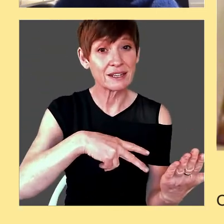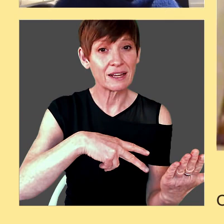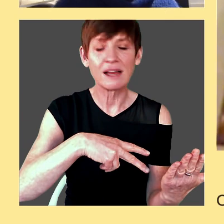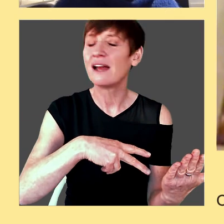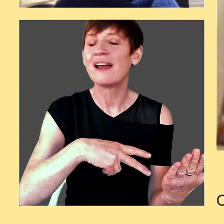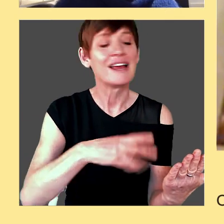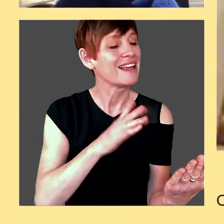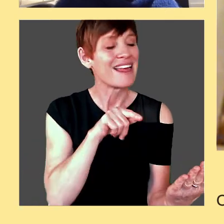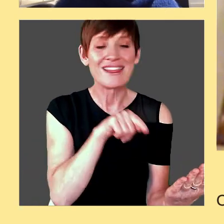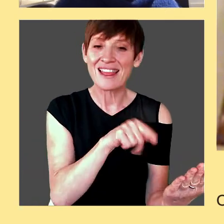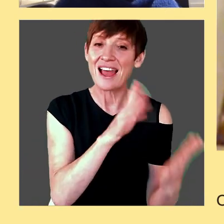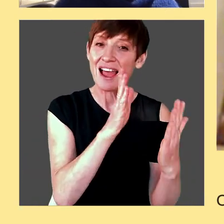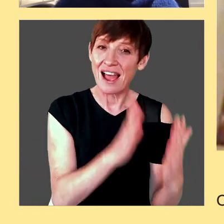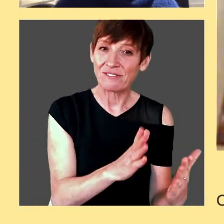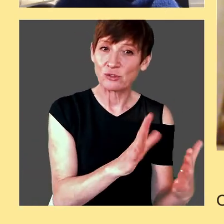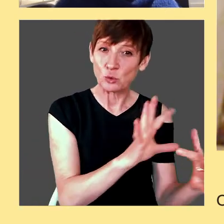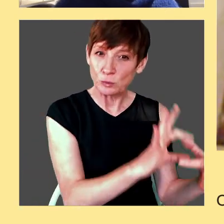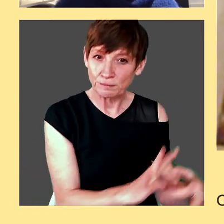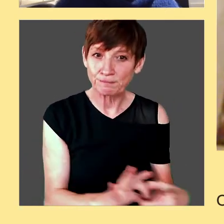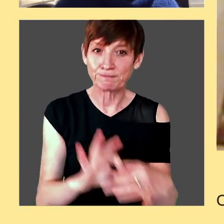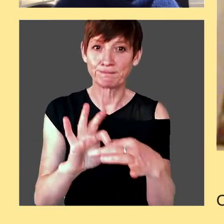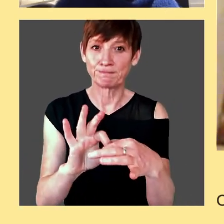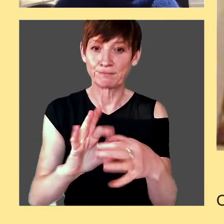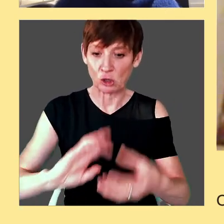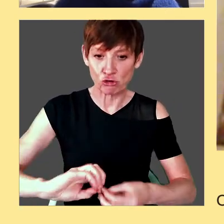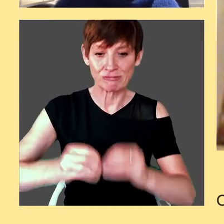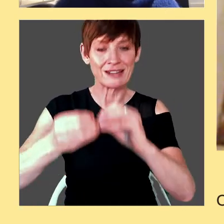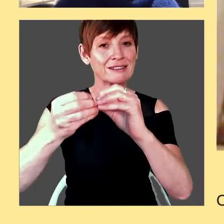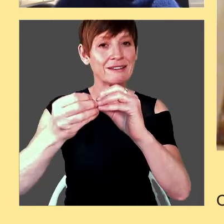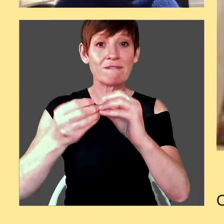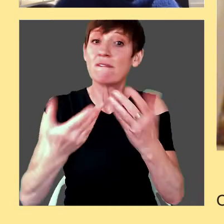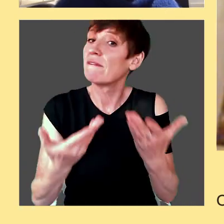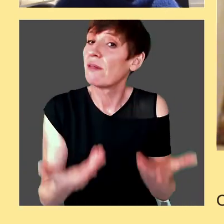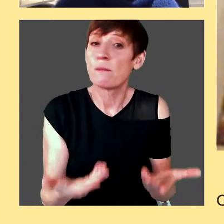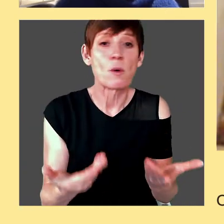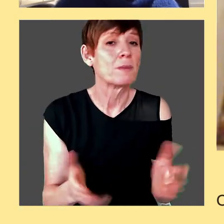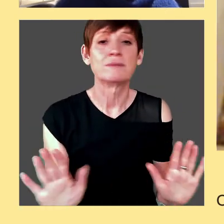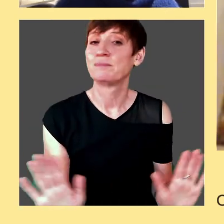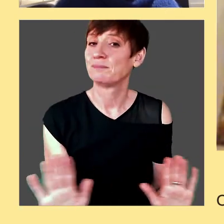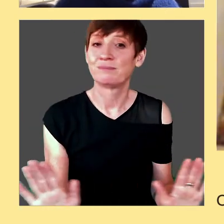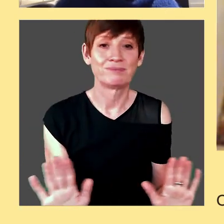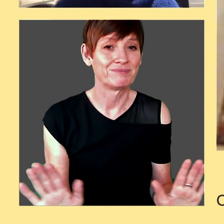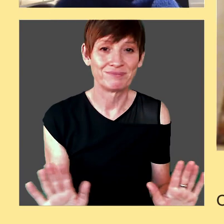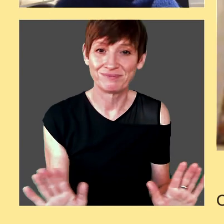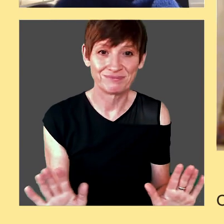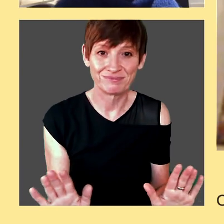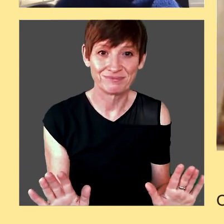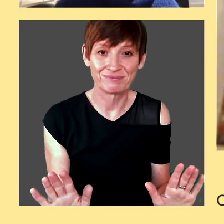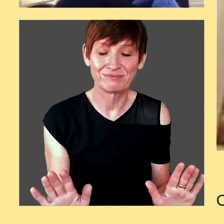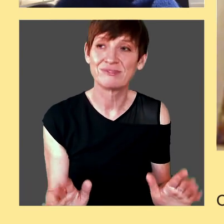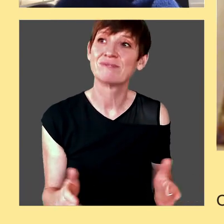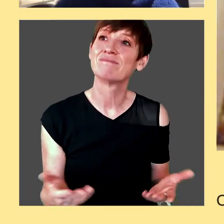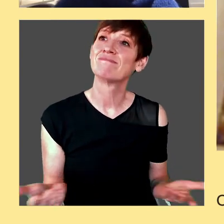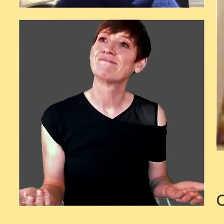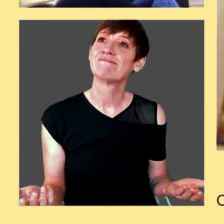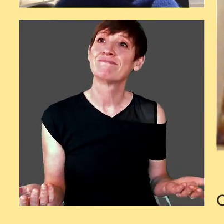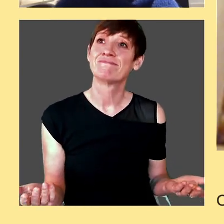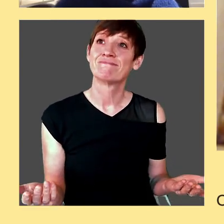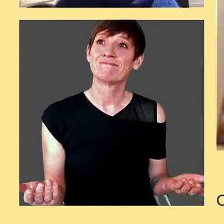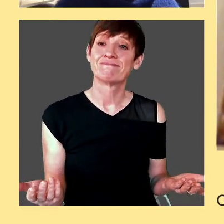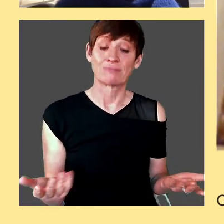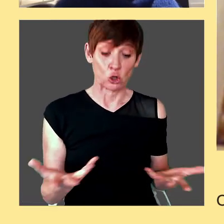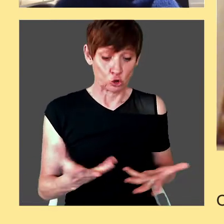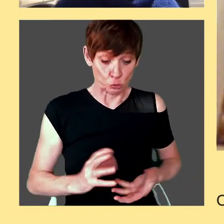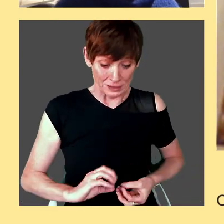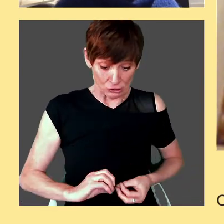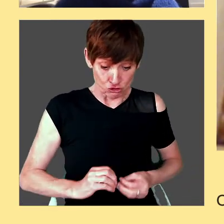It doesn't necessarily be creative at the moment. You have to, because being creative, you